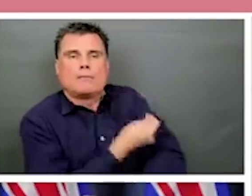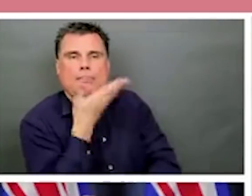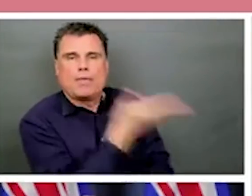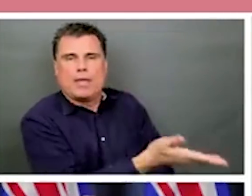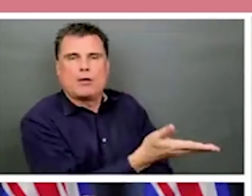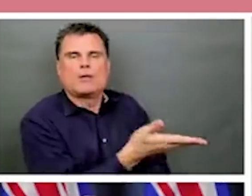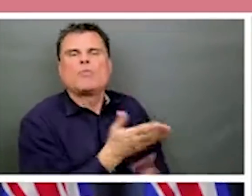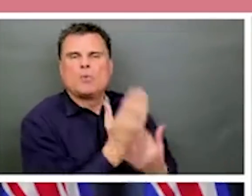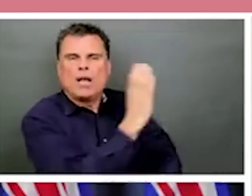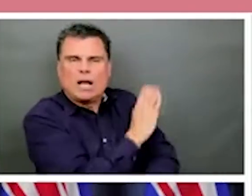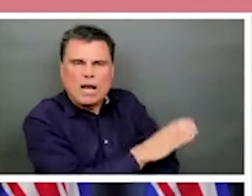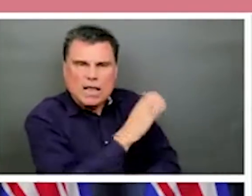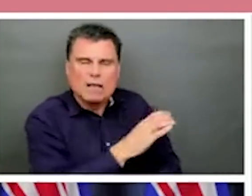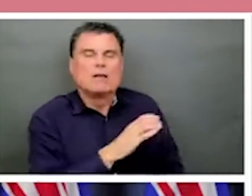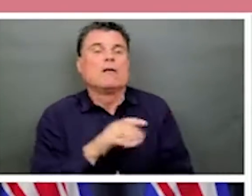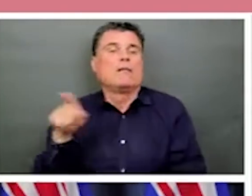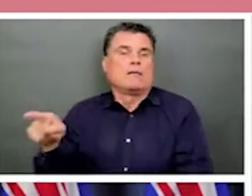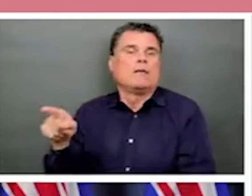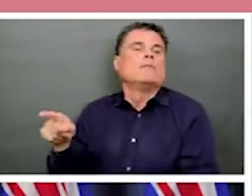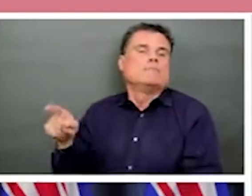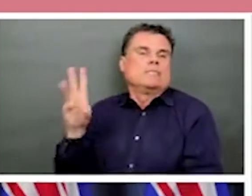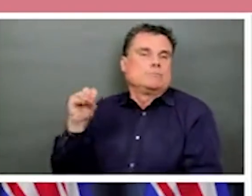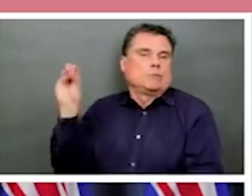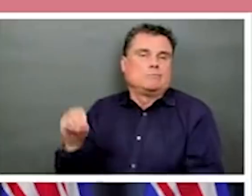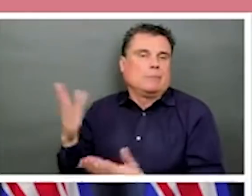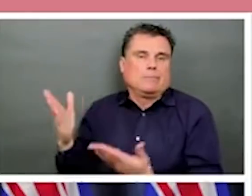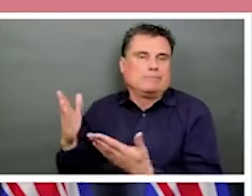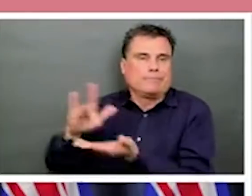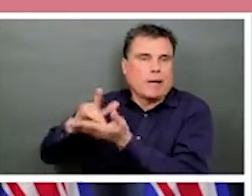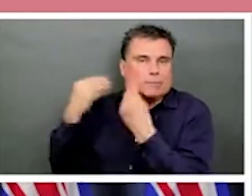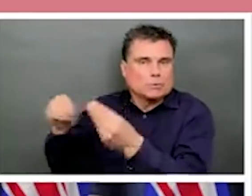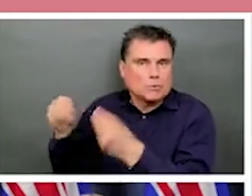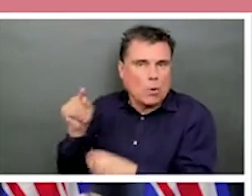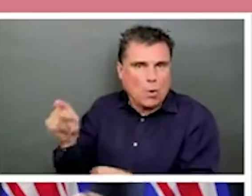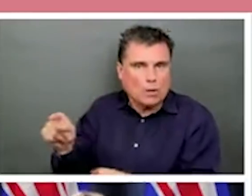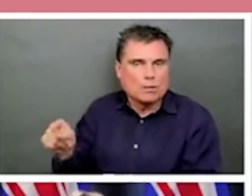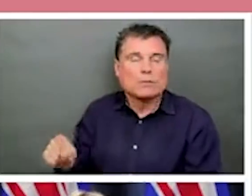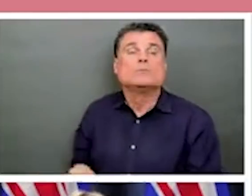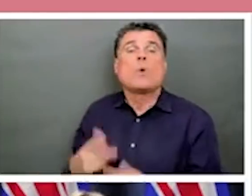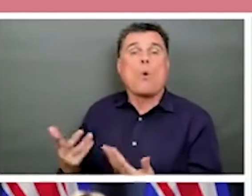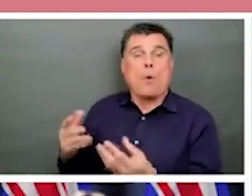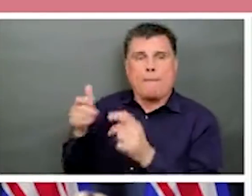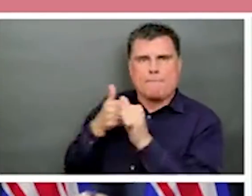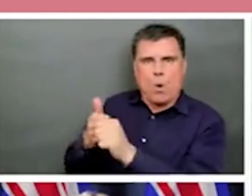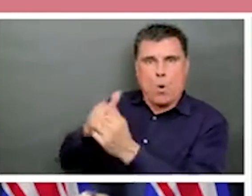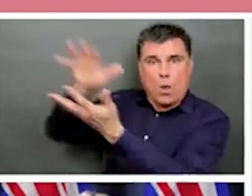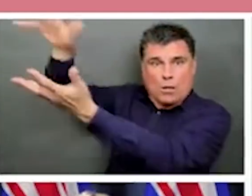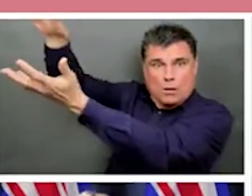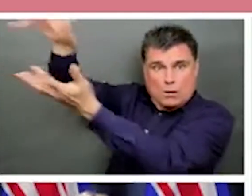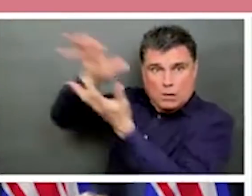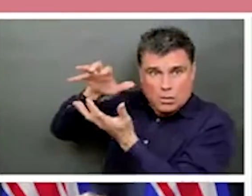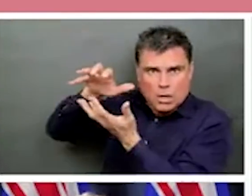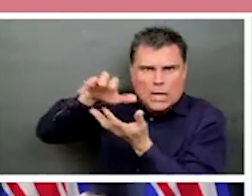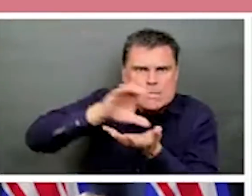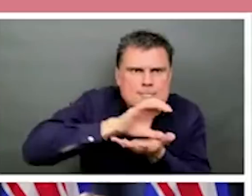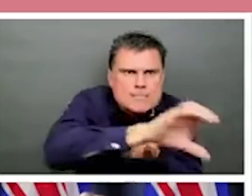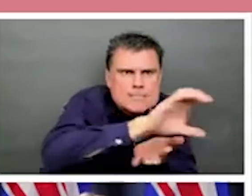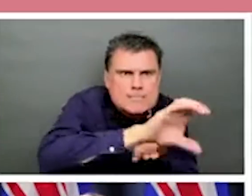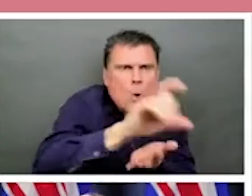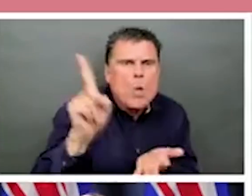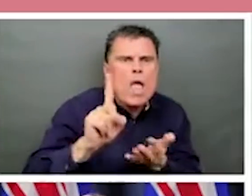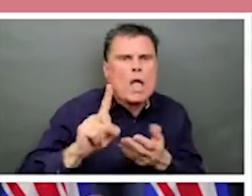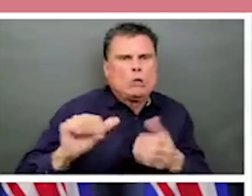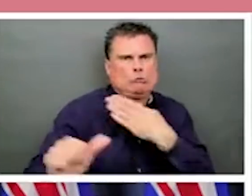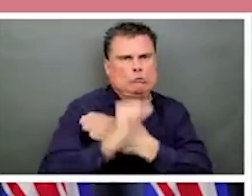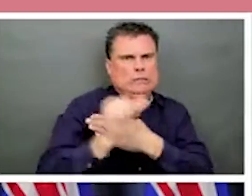move ahead with our large shipment of this vaccine to target these groups of people who we know are essential for keeping